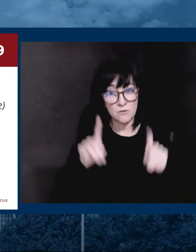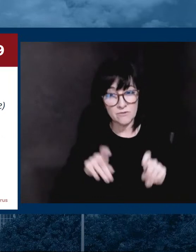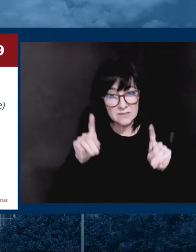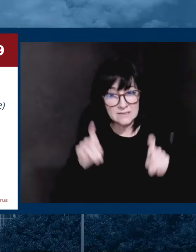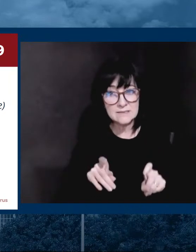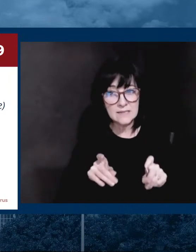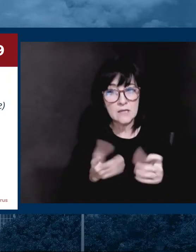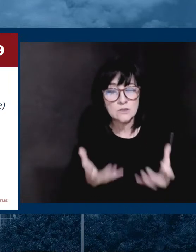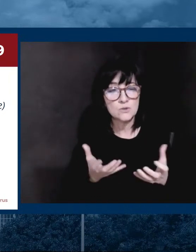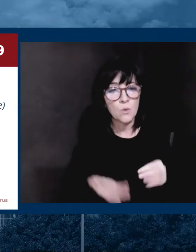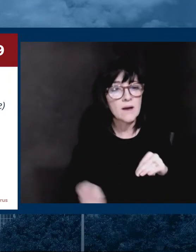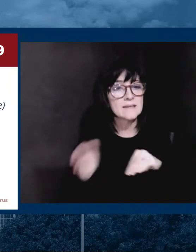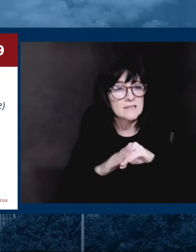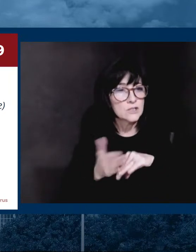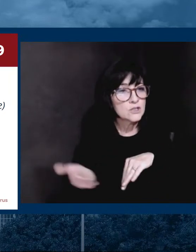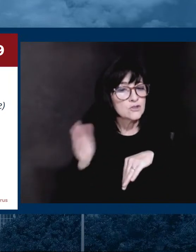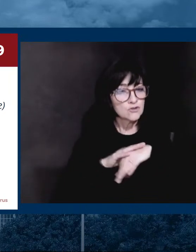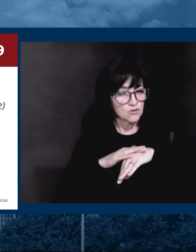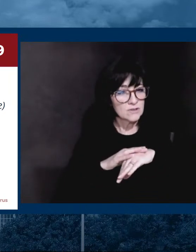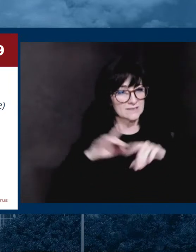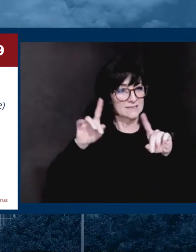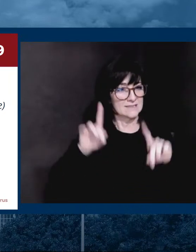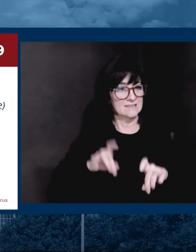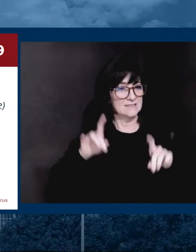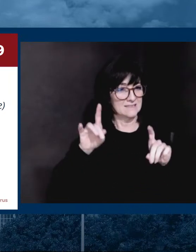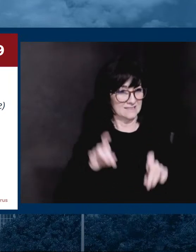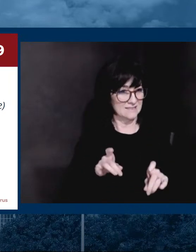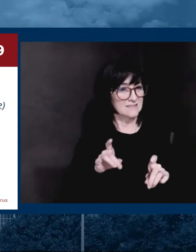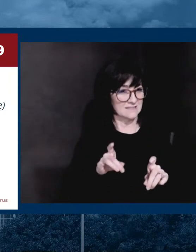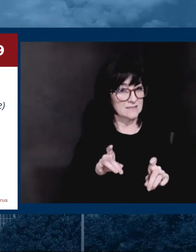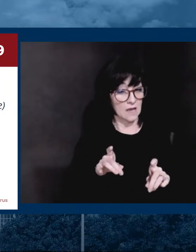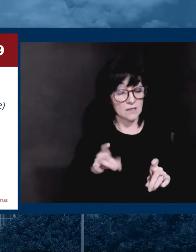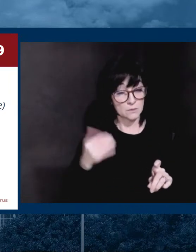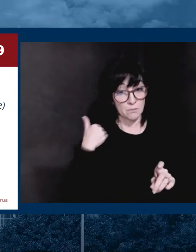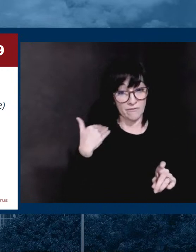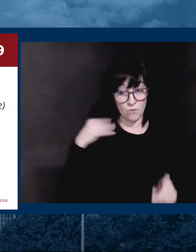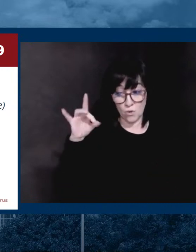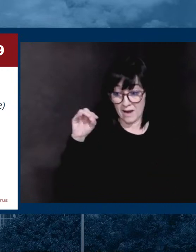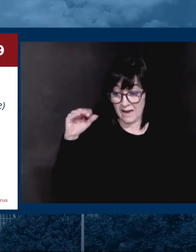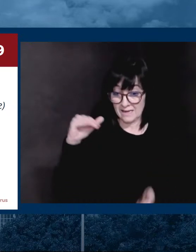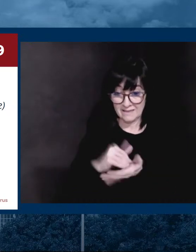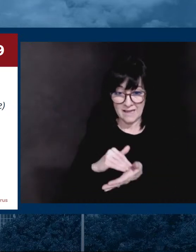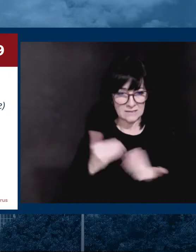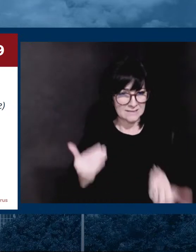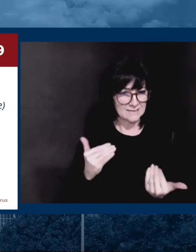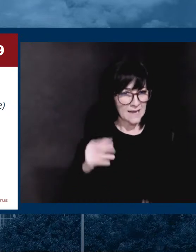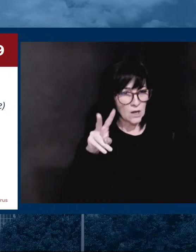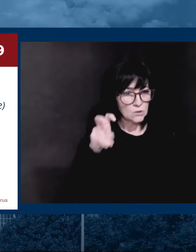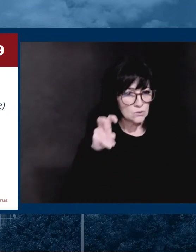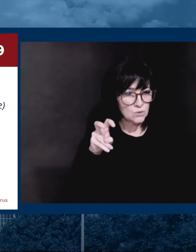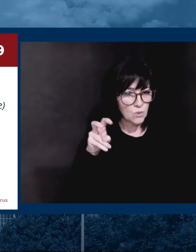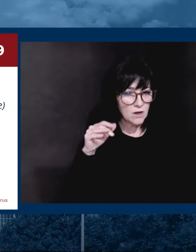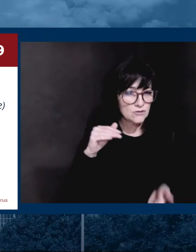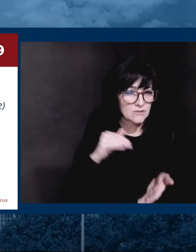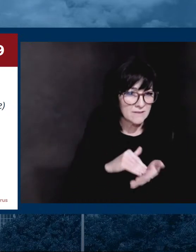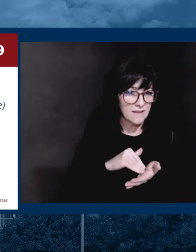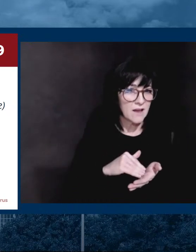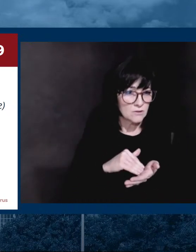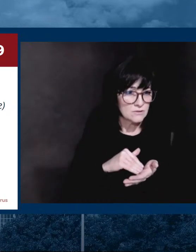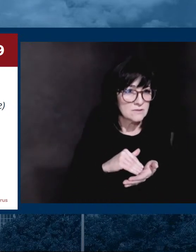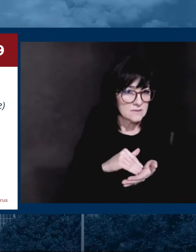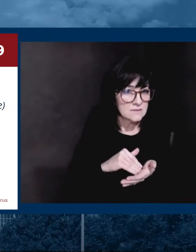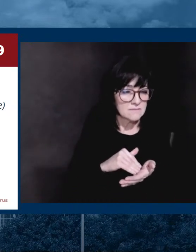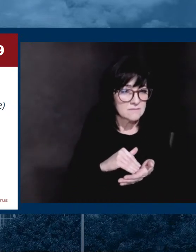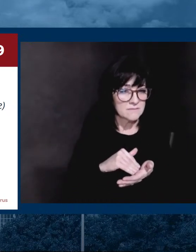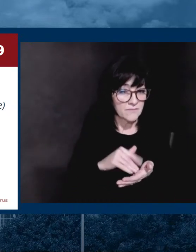from somewhere around 80,000 or below to 200,000, and having a percent